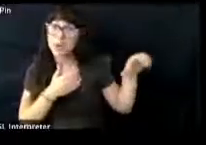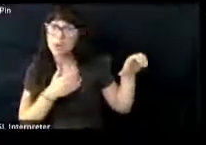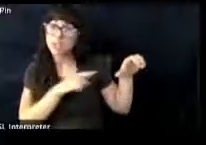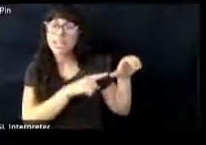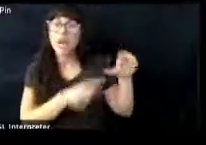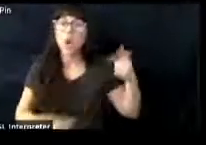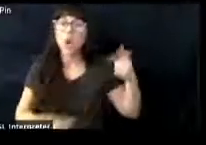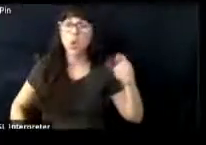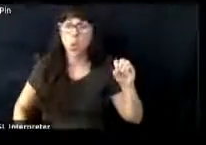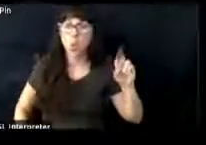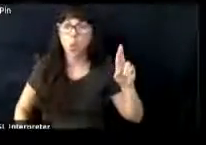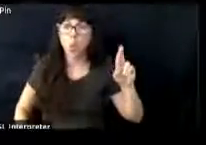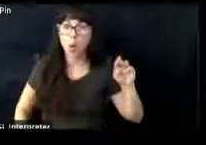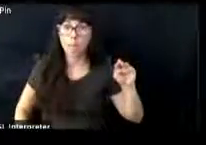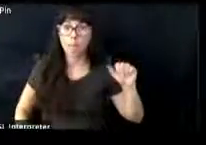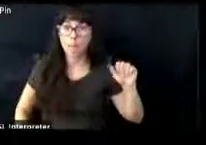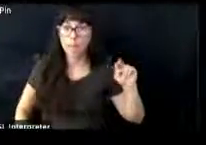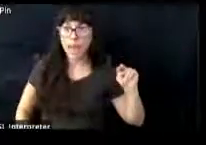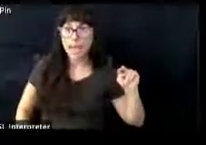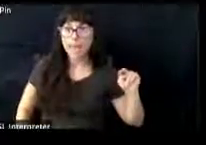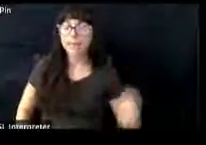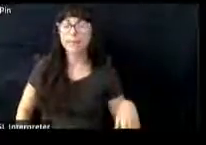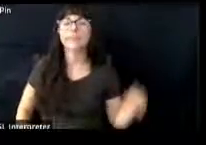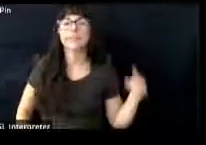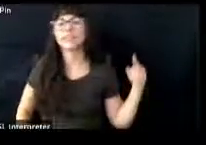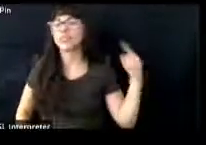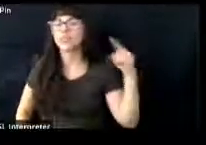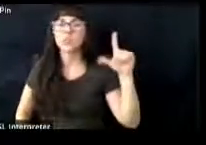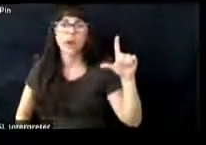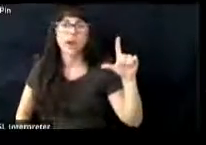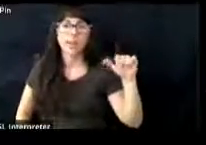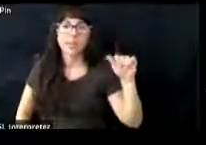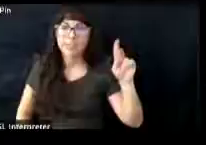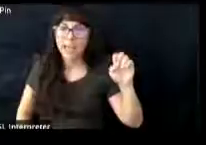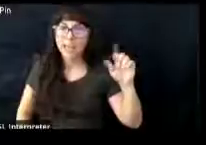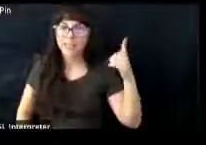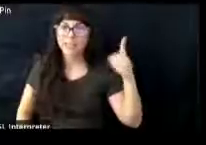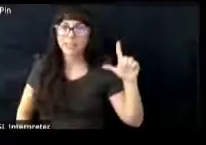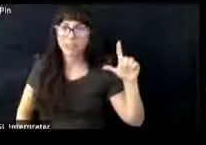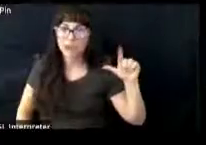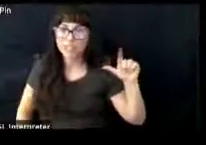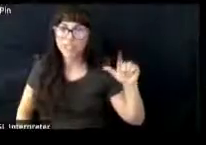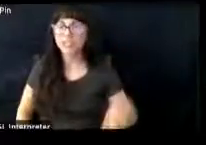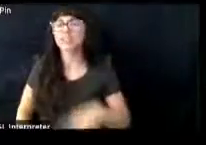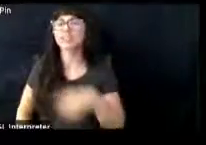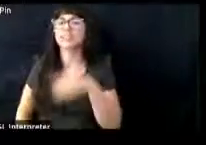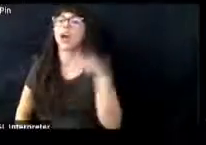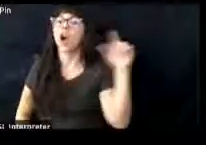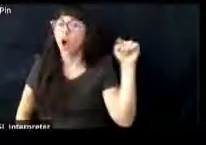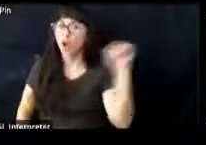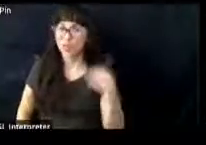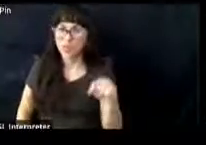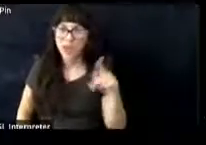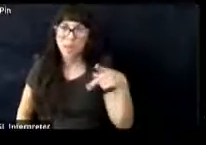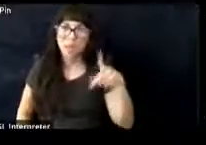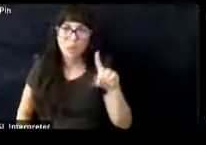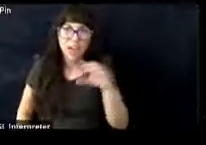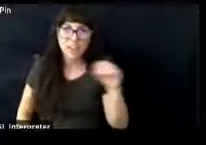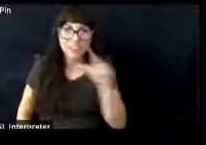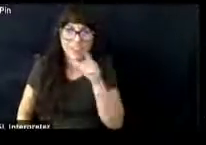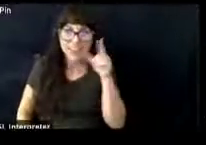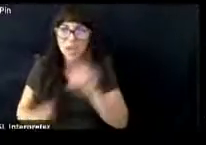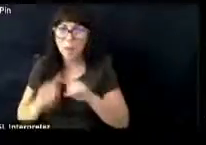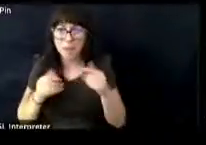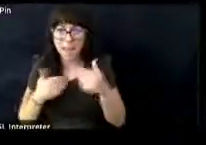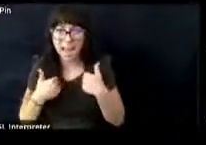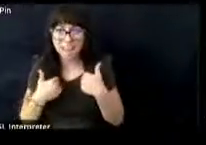Gorman. It goes all the way out to Lake Los Angeles and all the way down to Palmdale and Lancaster. But then we have